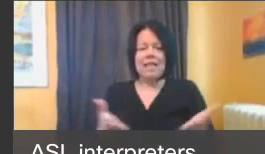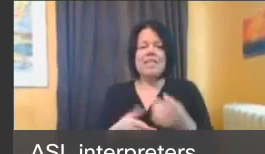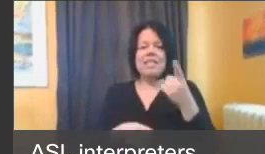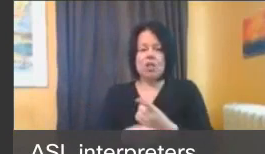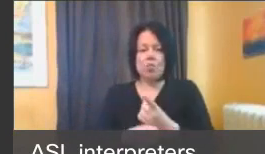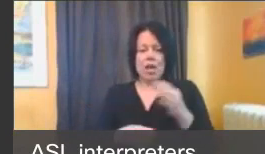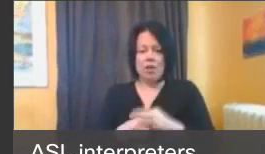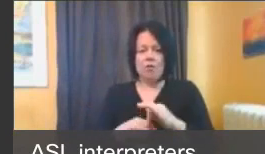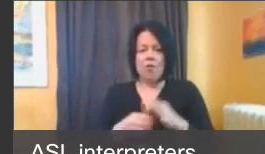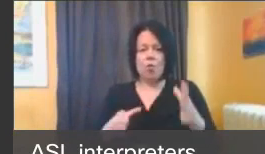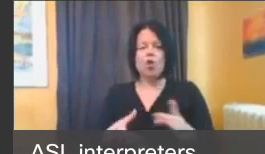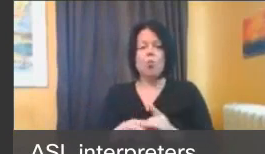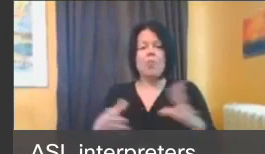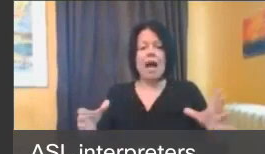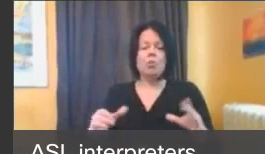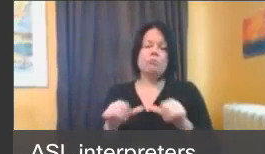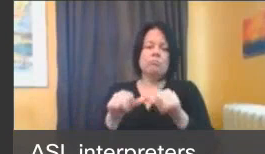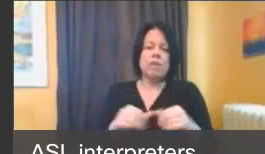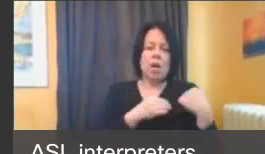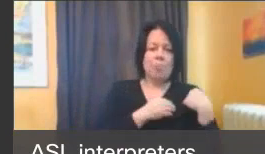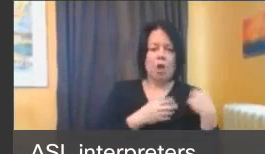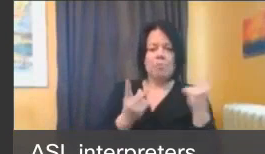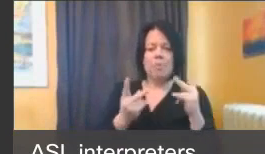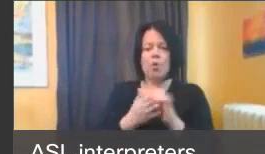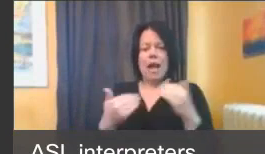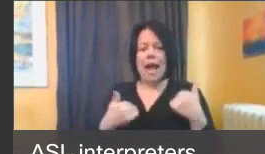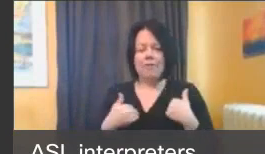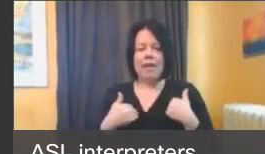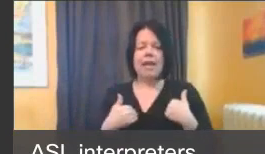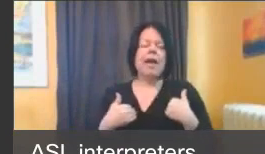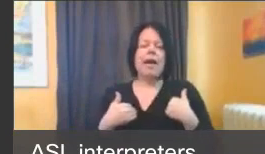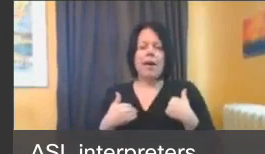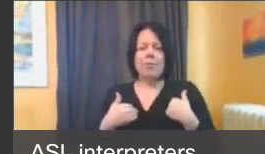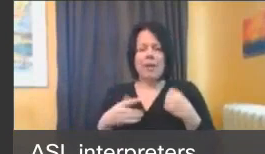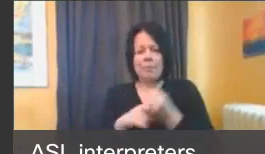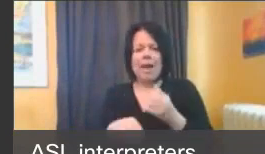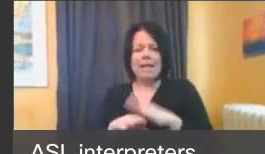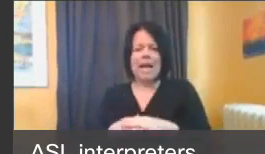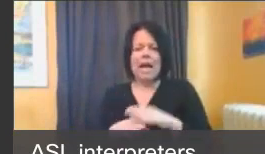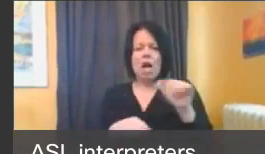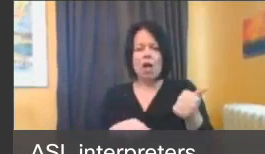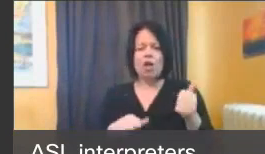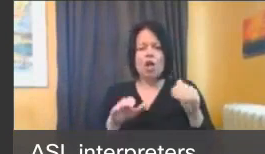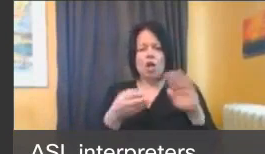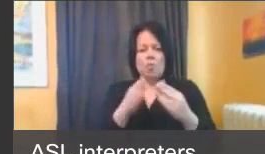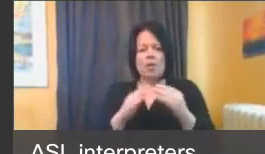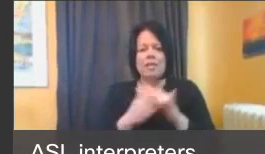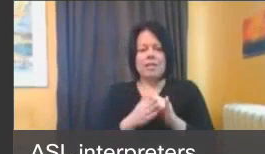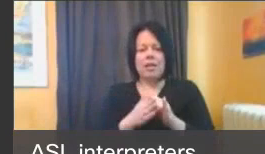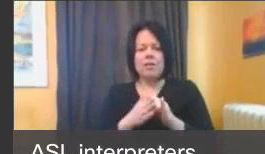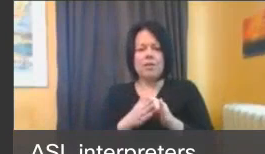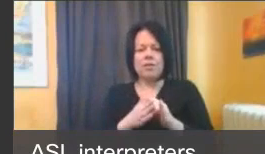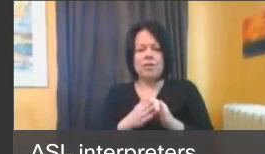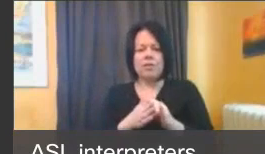without, you know, substantially burdening people or having disparate impacts against members of historically marginalized communities?